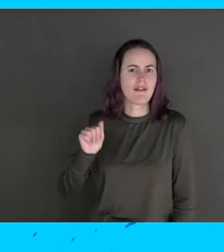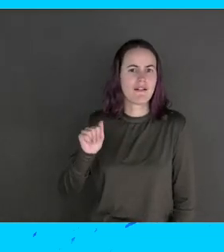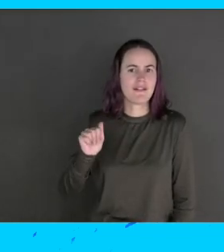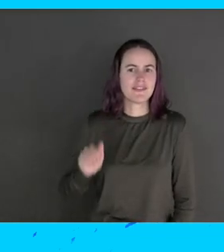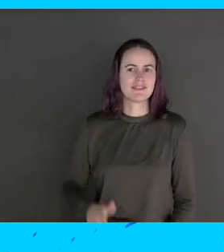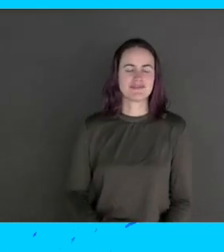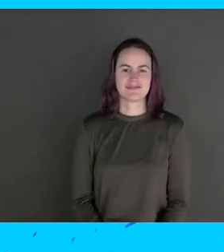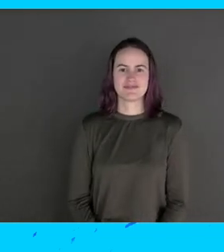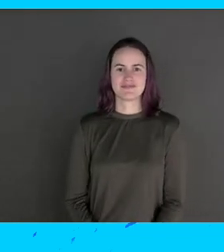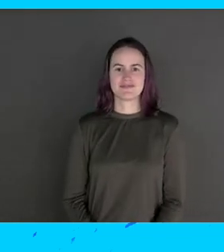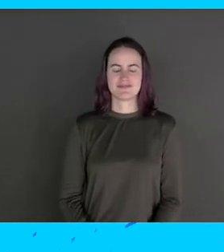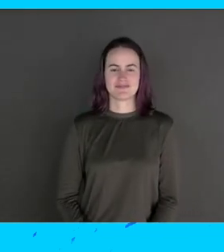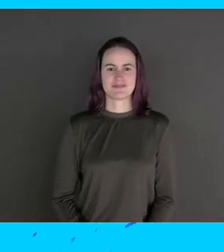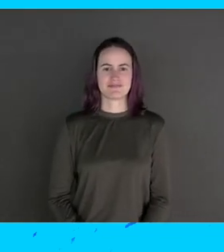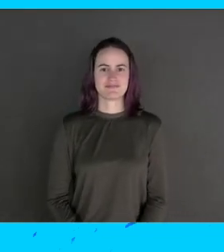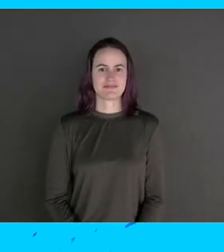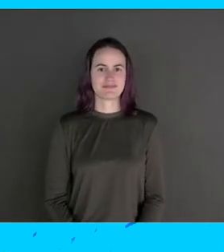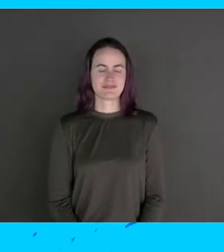Yeah.